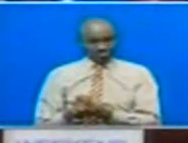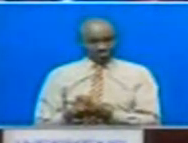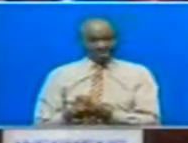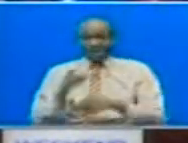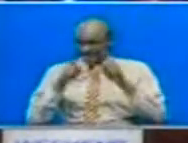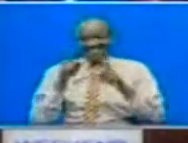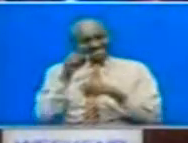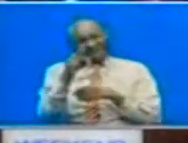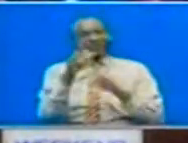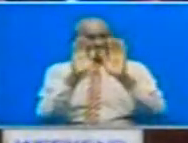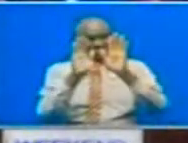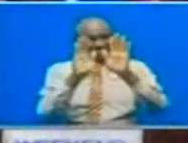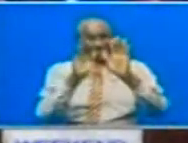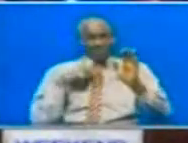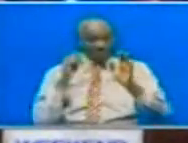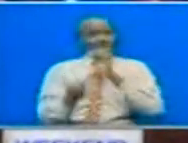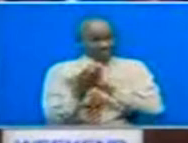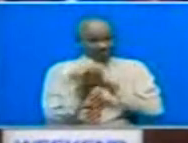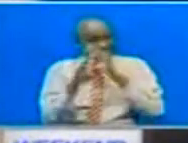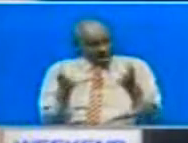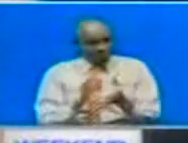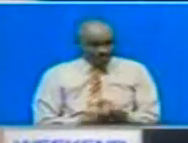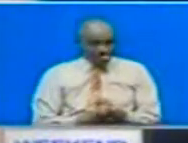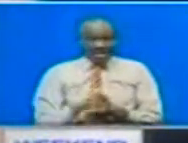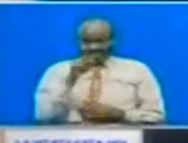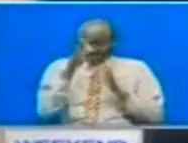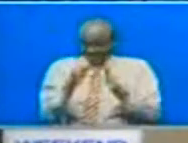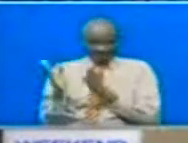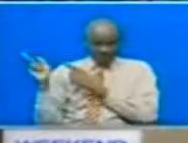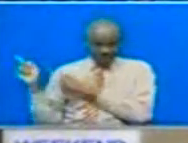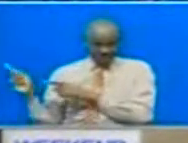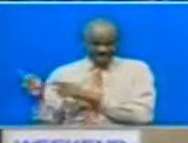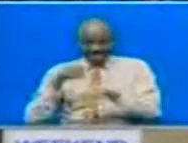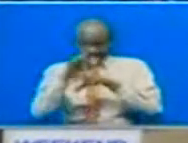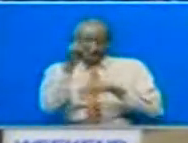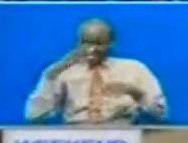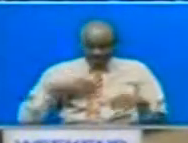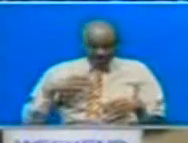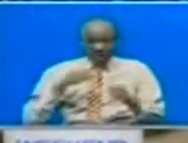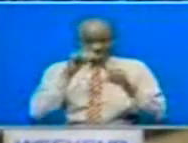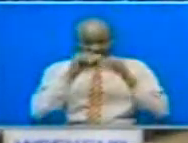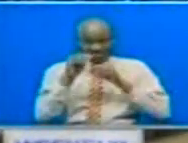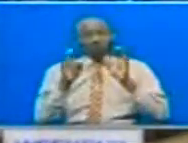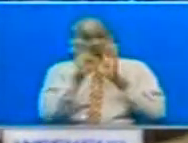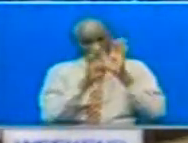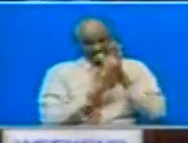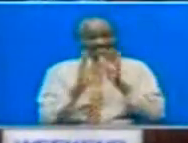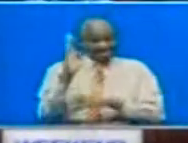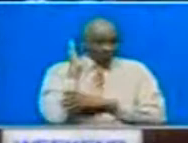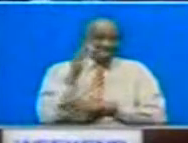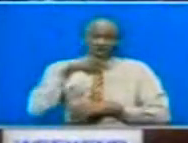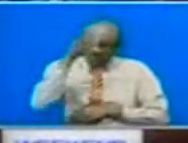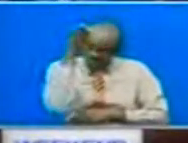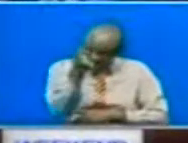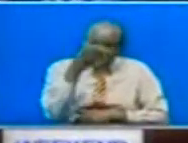but before we got to that, let me explain how we got here. This guy sent these guys a draft bill on security and said, "Go